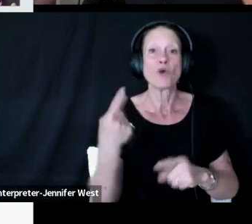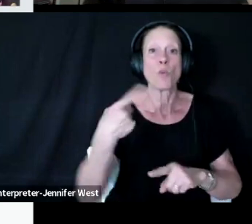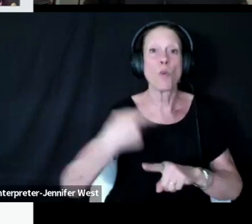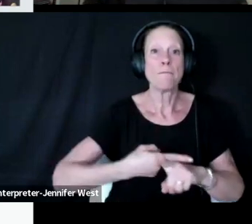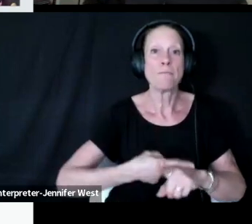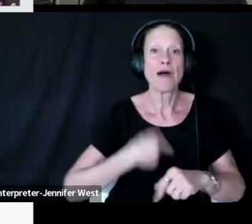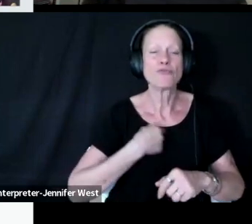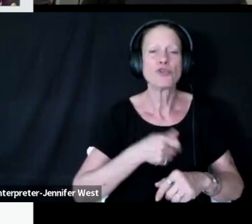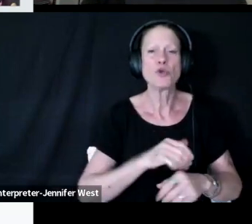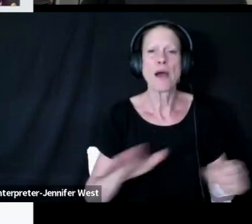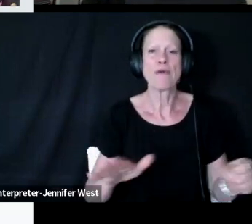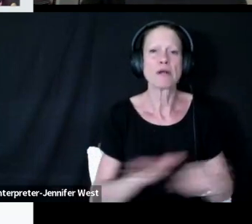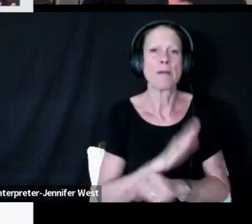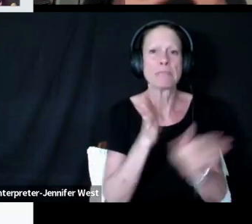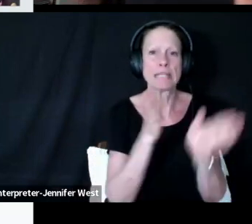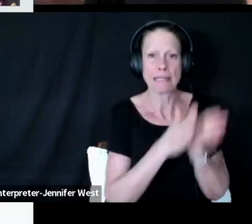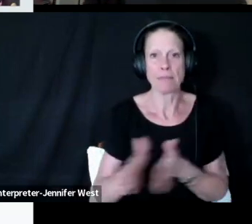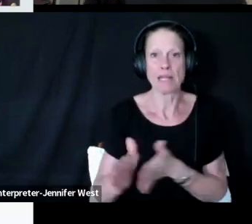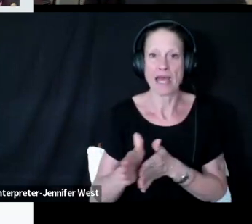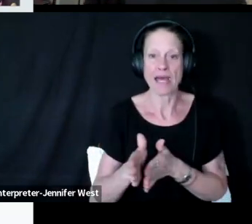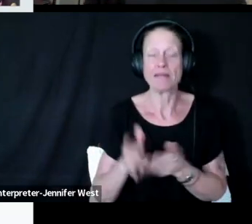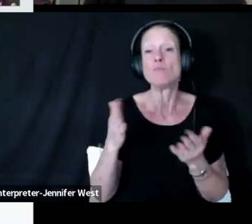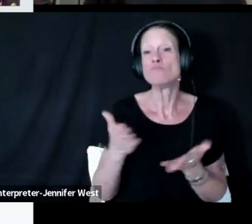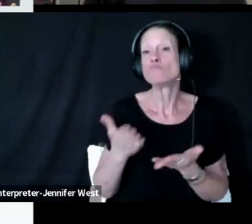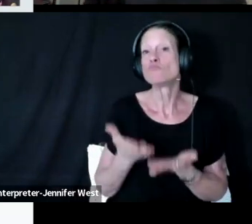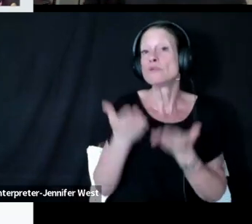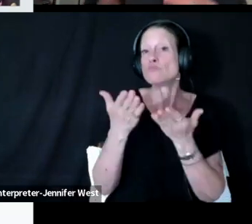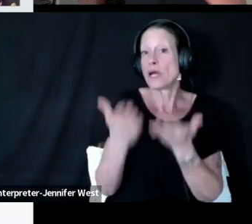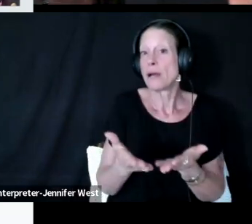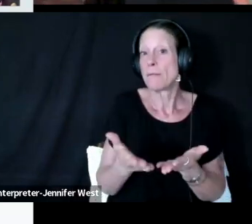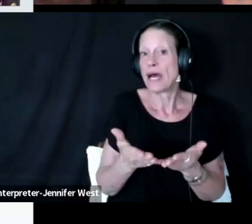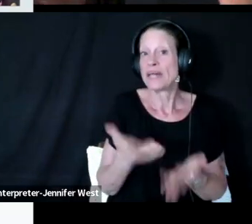Now, we generally recommend maybe somebody